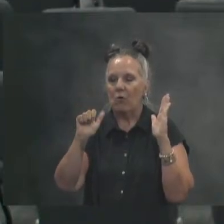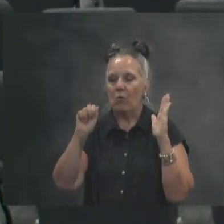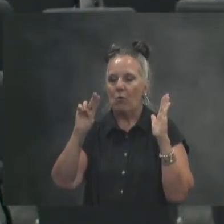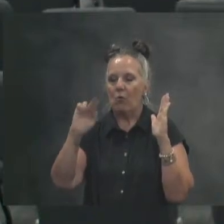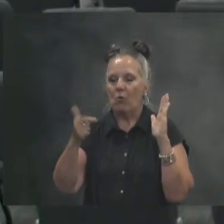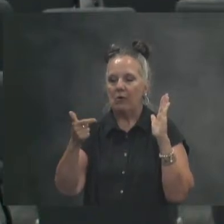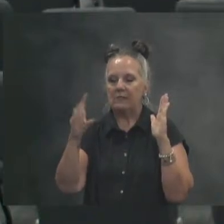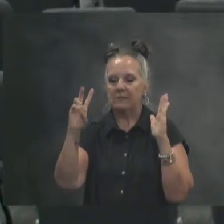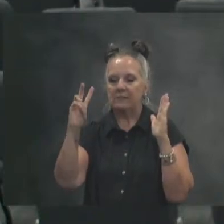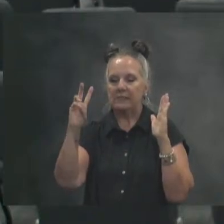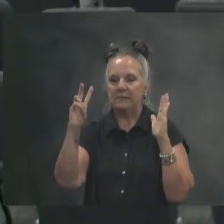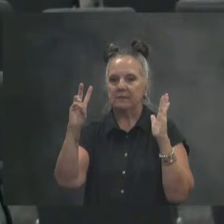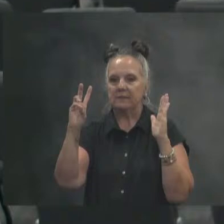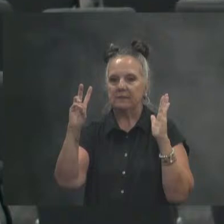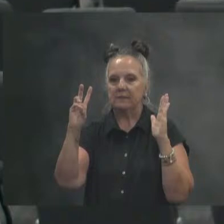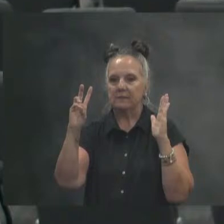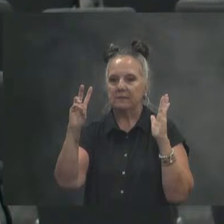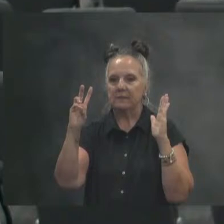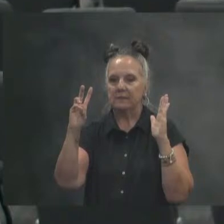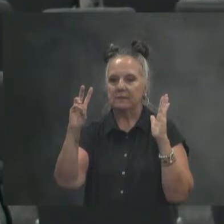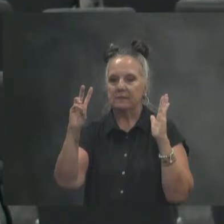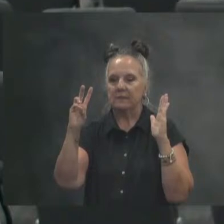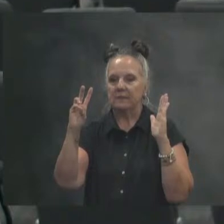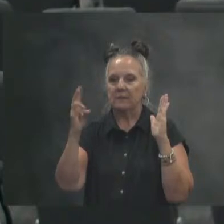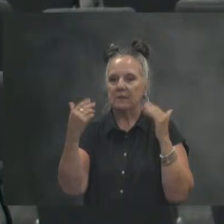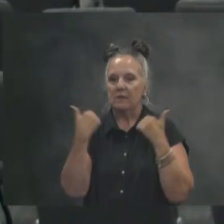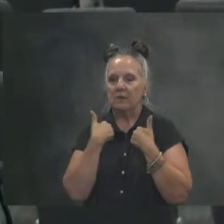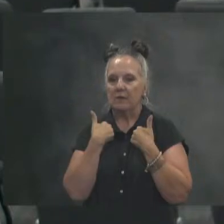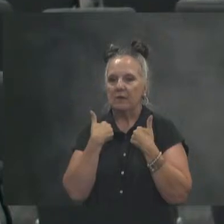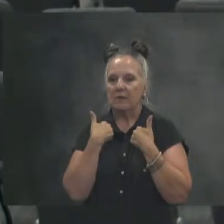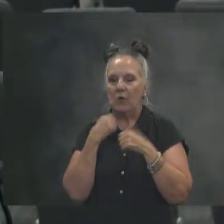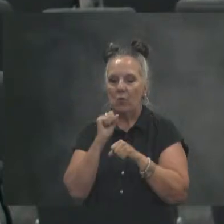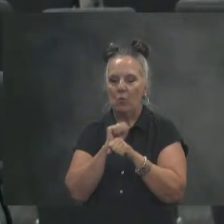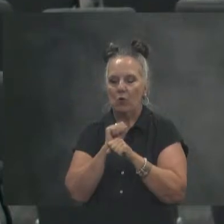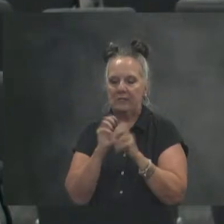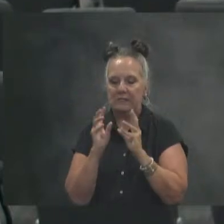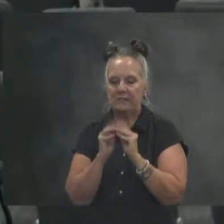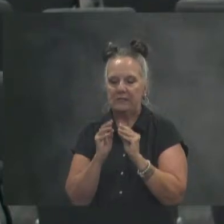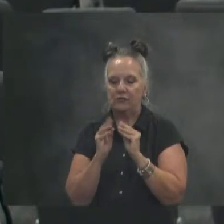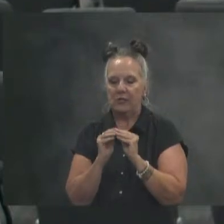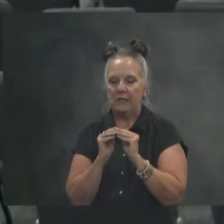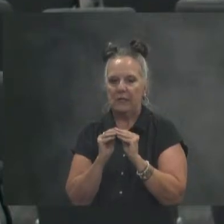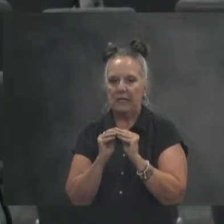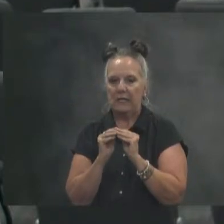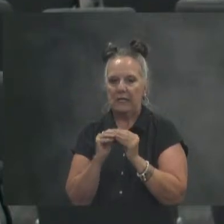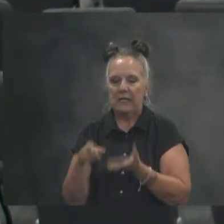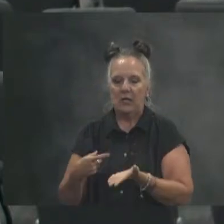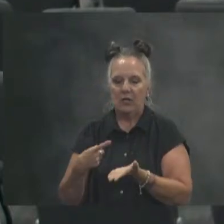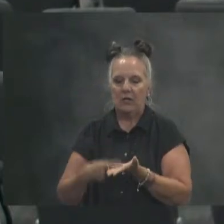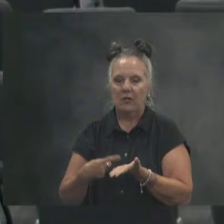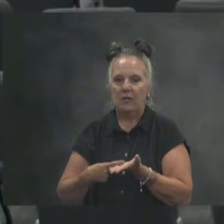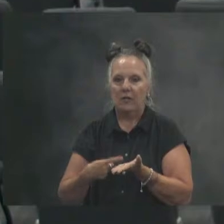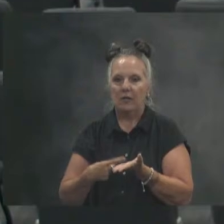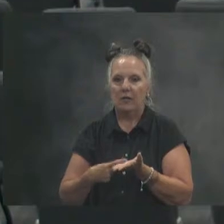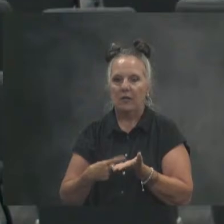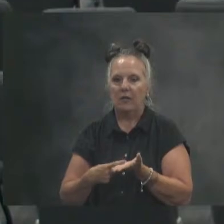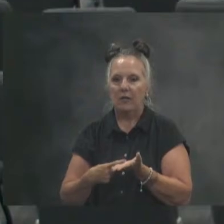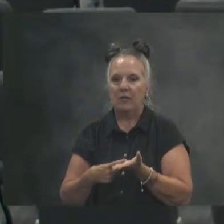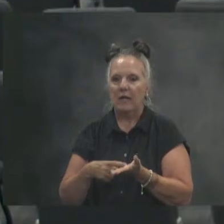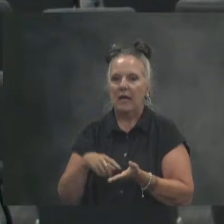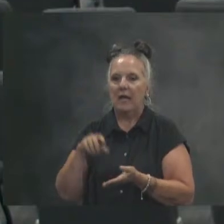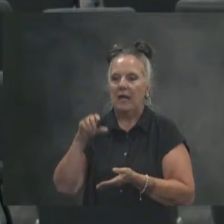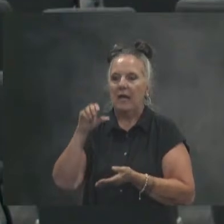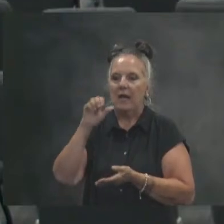6th of August, we have our work session. We'll be talking about APIB dual